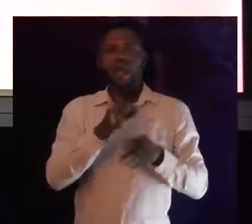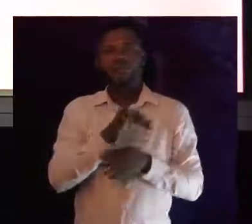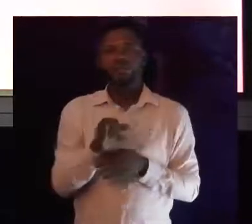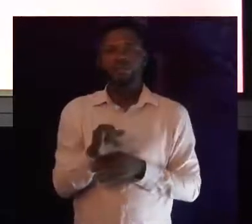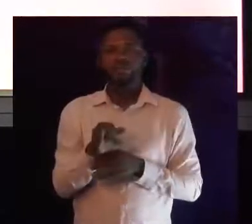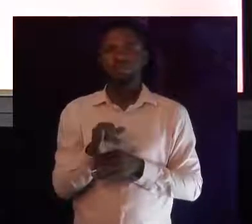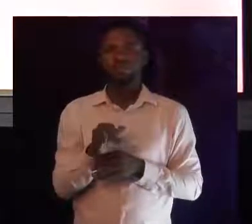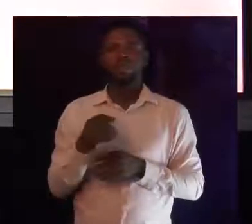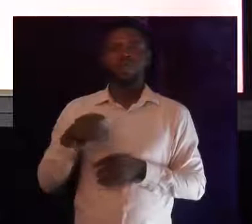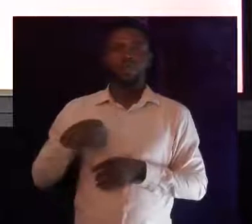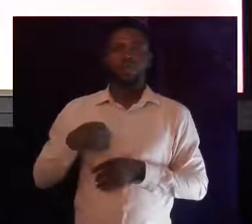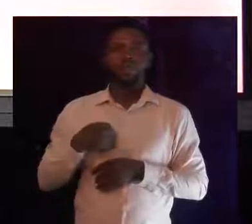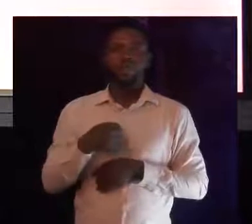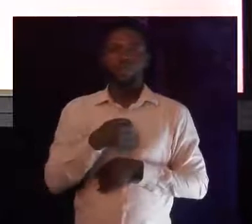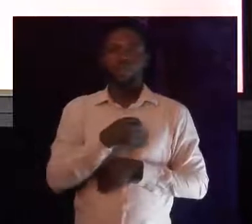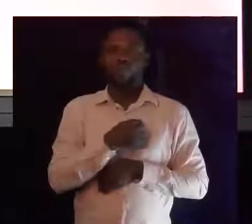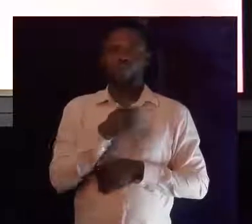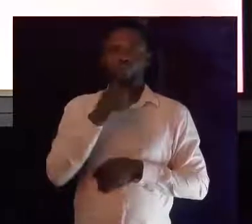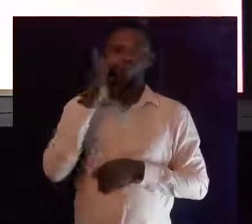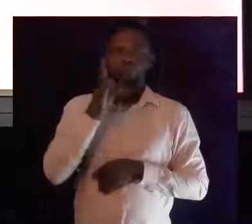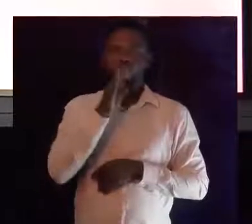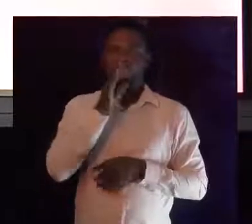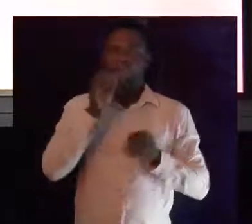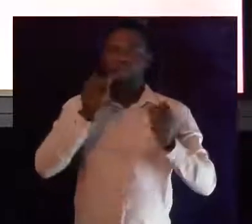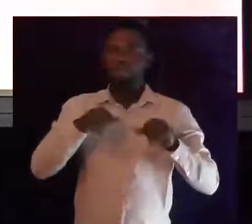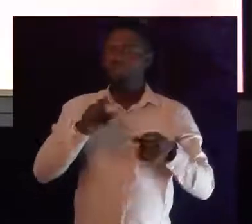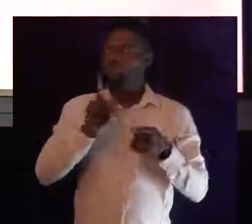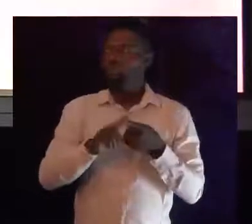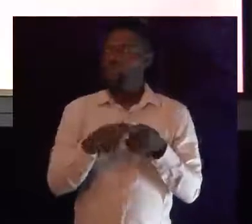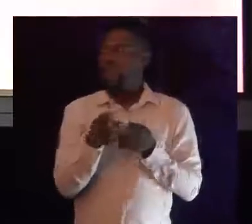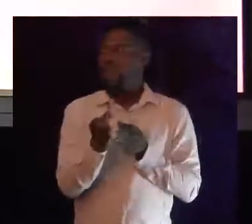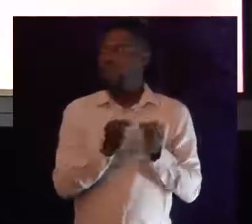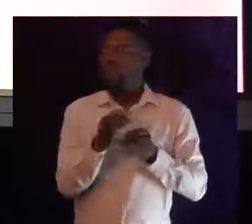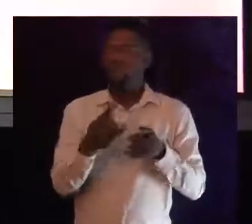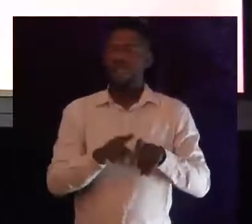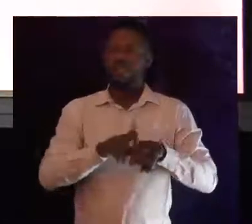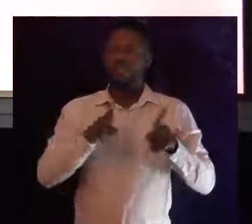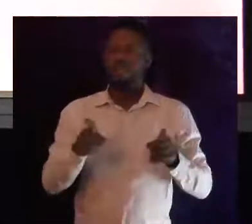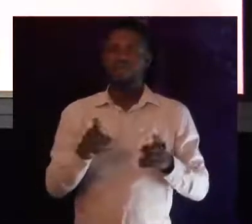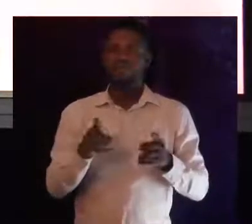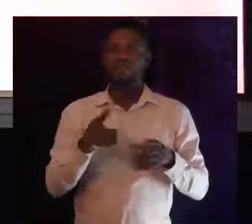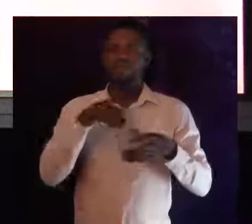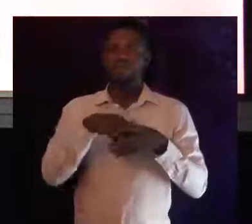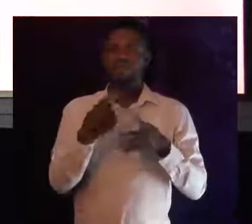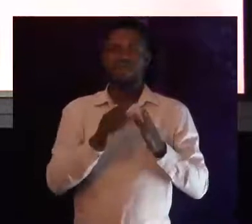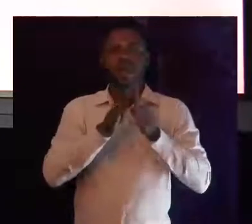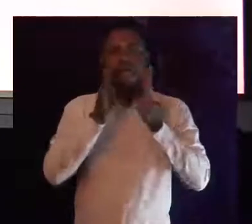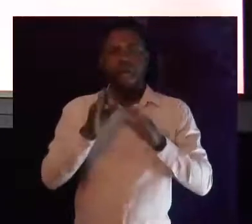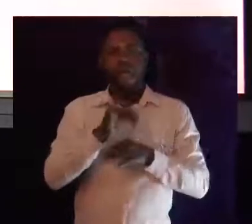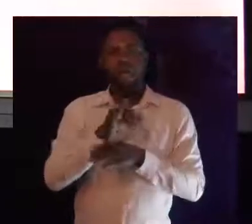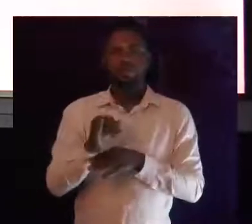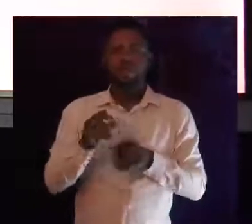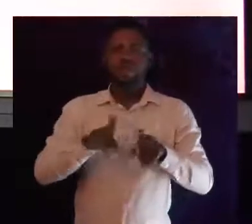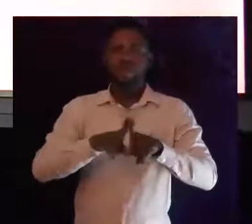housing. Then you should be able to explain differences in the